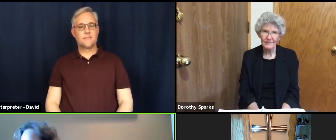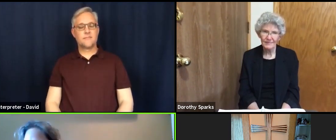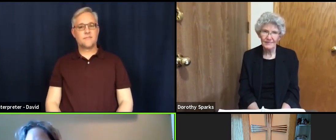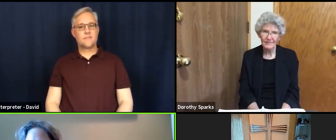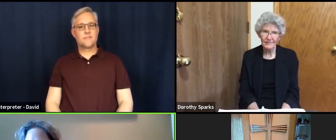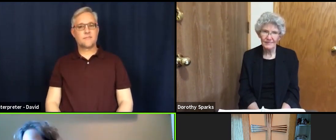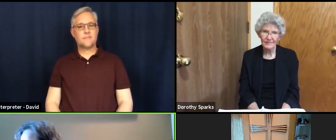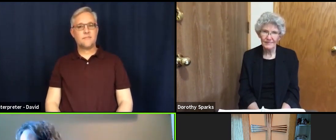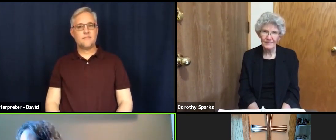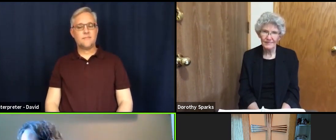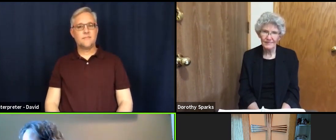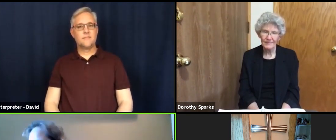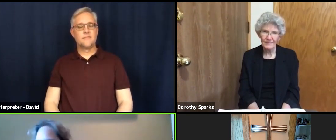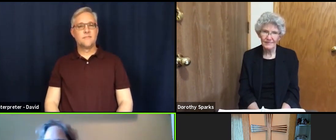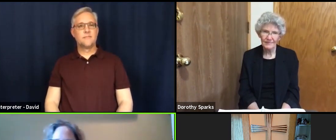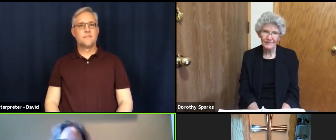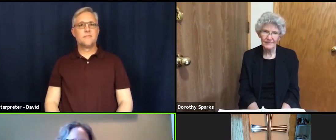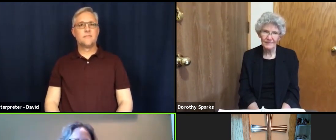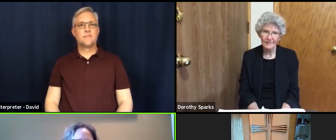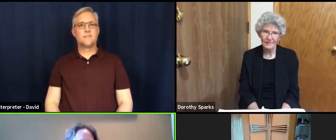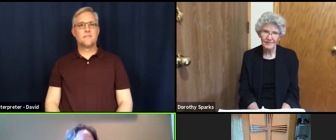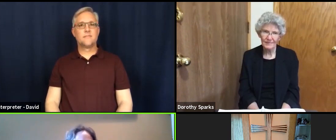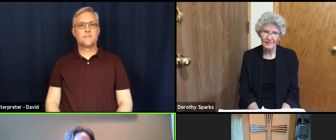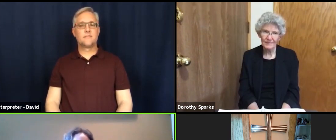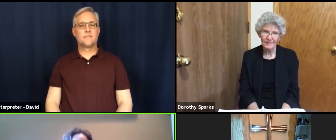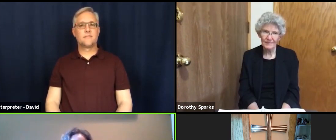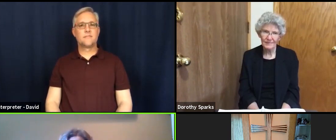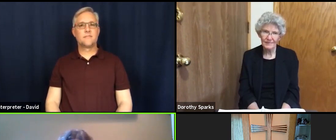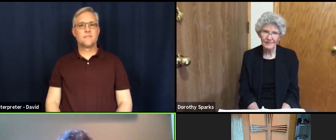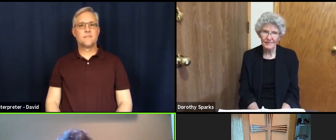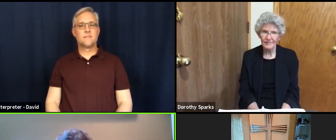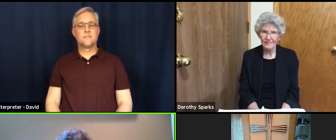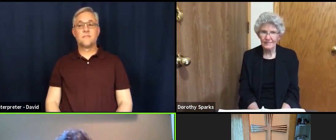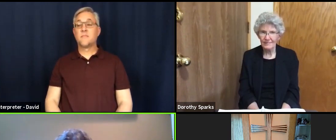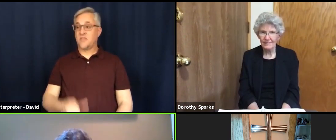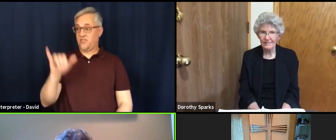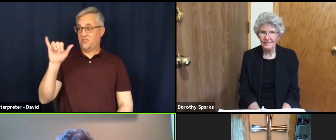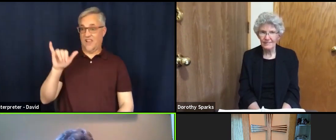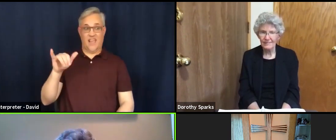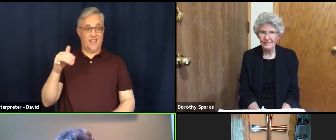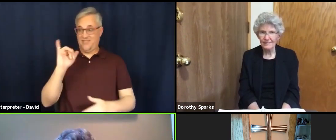And that turns into people's experience in life.